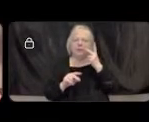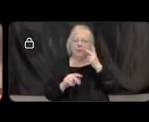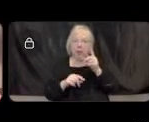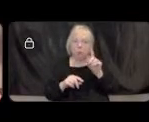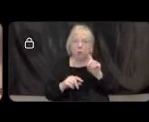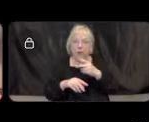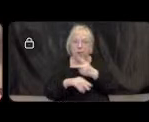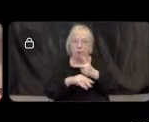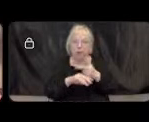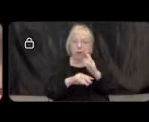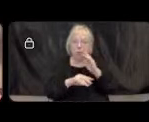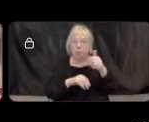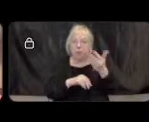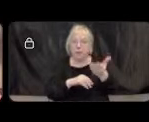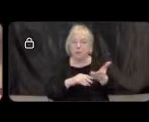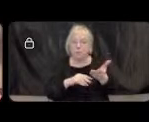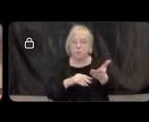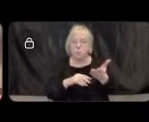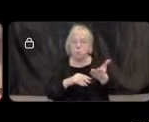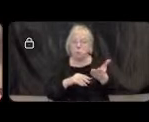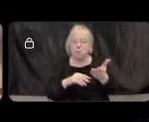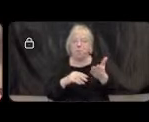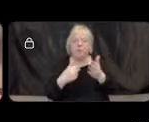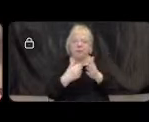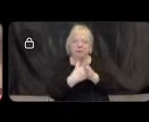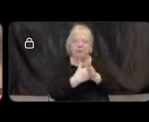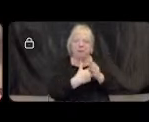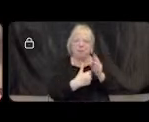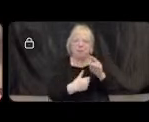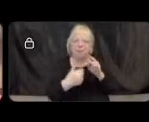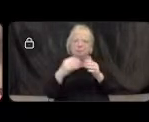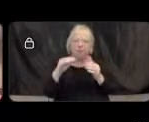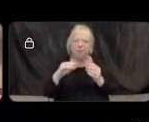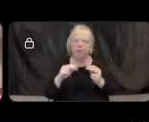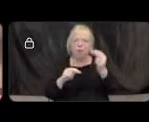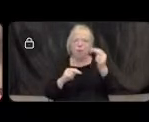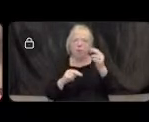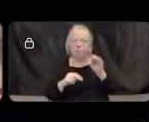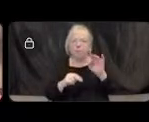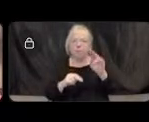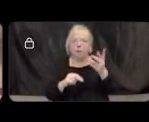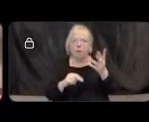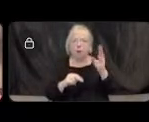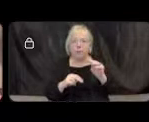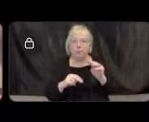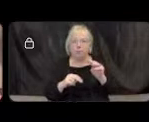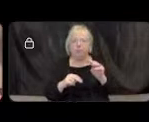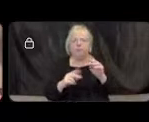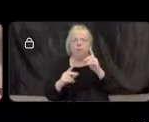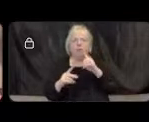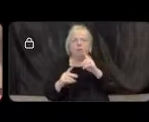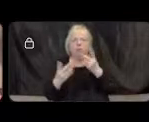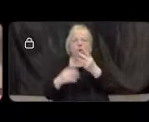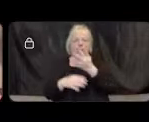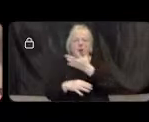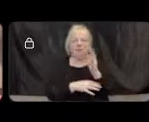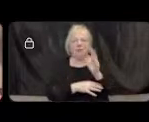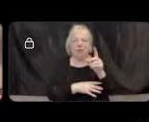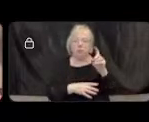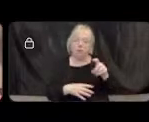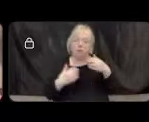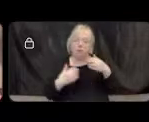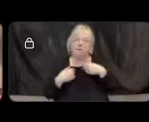is located, they're showing that parking right there against Markham. Well, for the landscaping, you have to have a